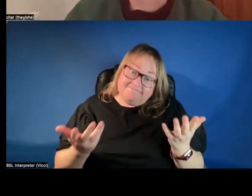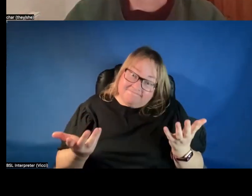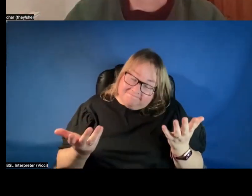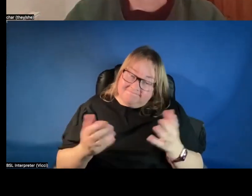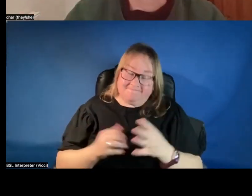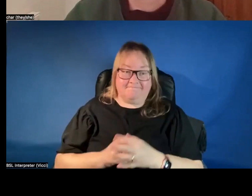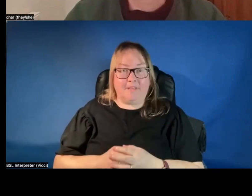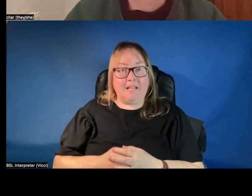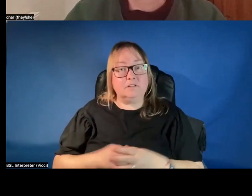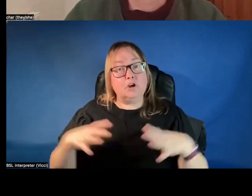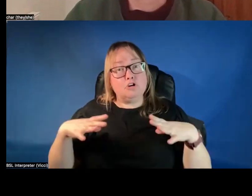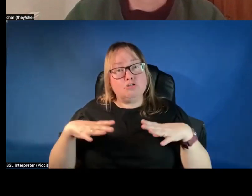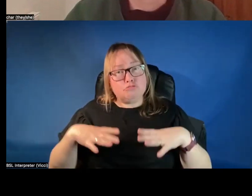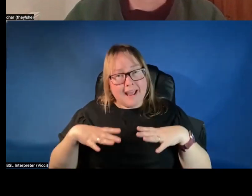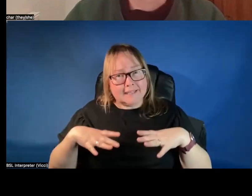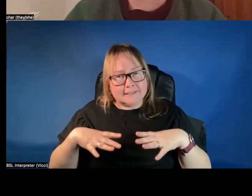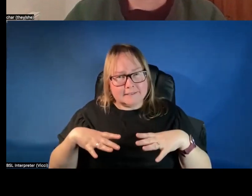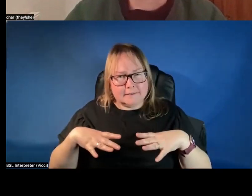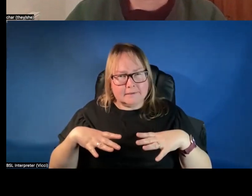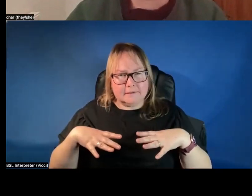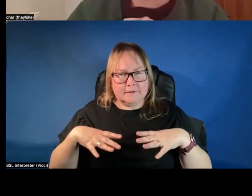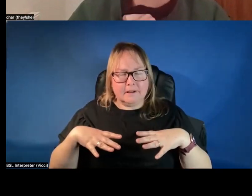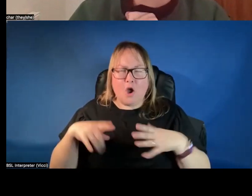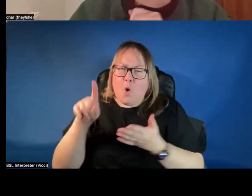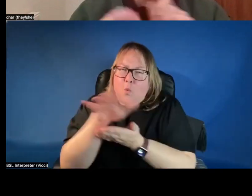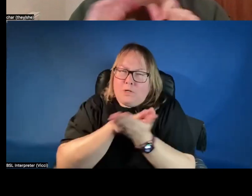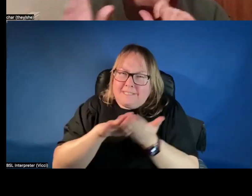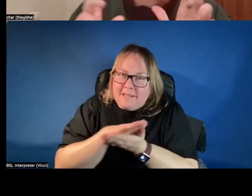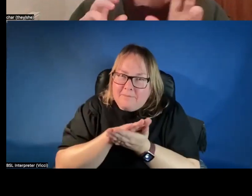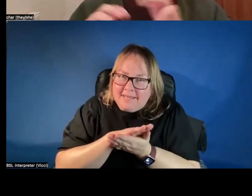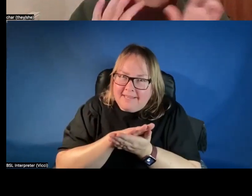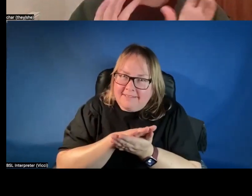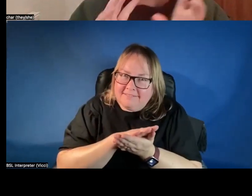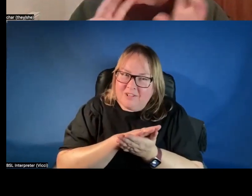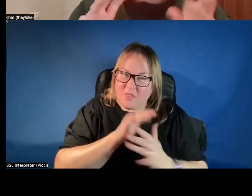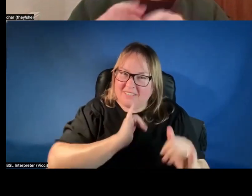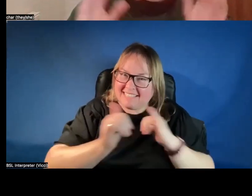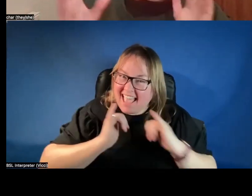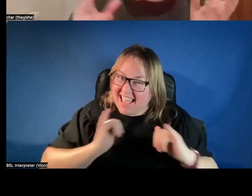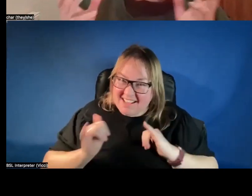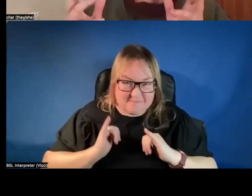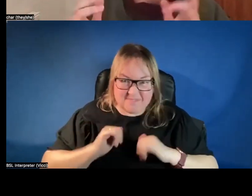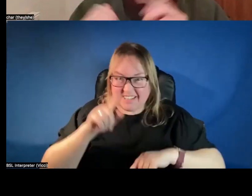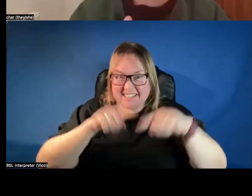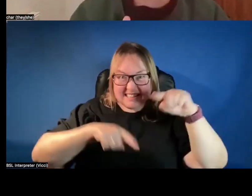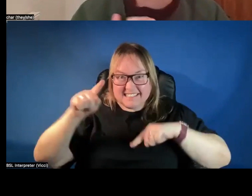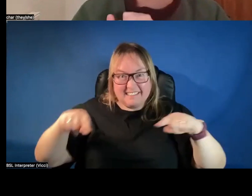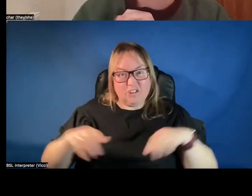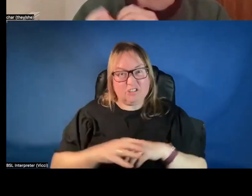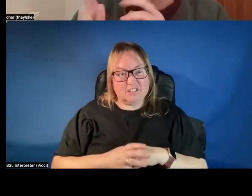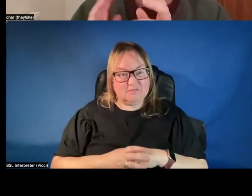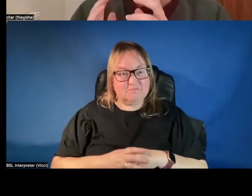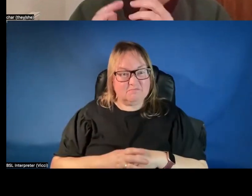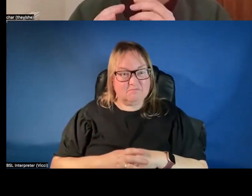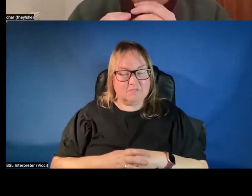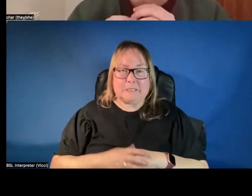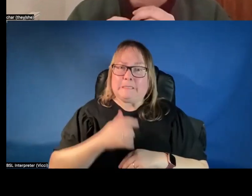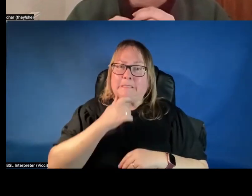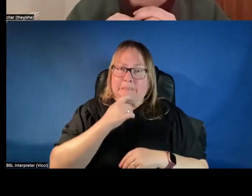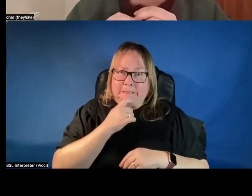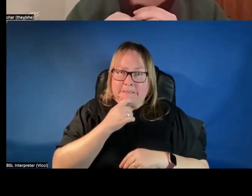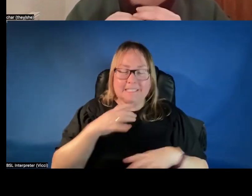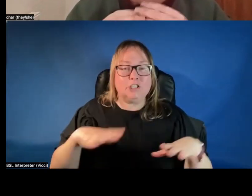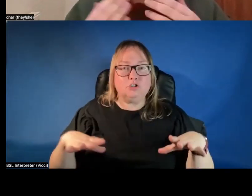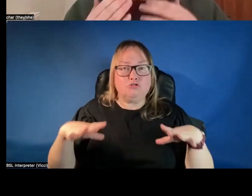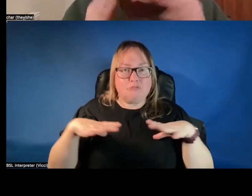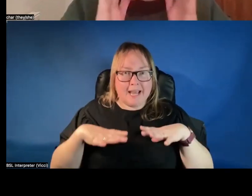rest? And I think one of the reasons that I quite often like asking what kind of practical applications people might make to some of this